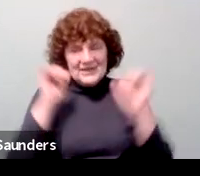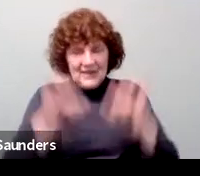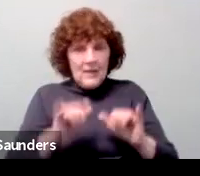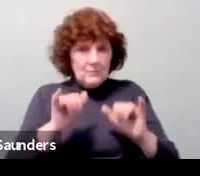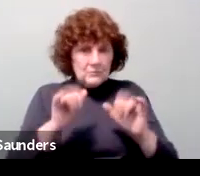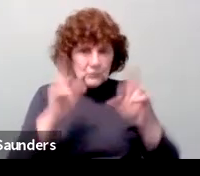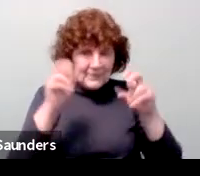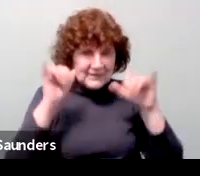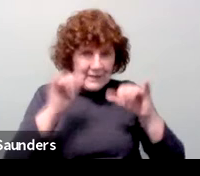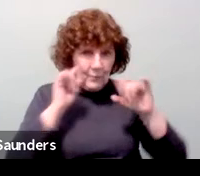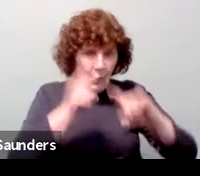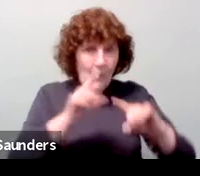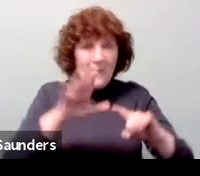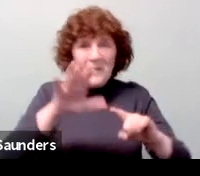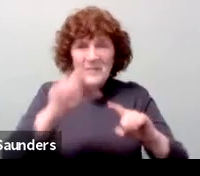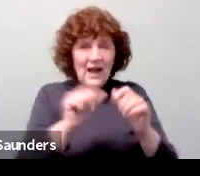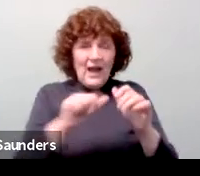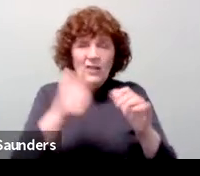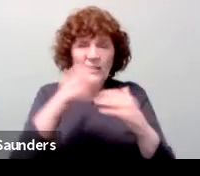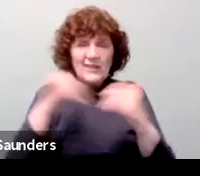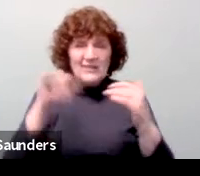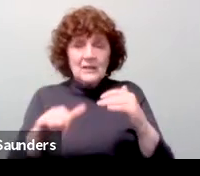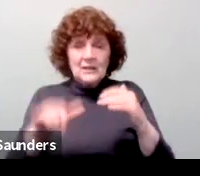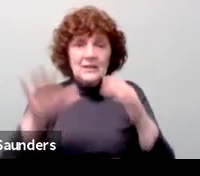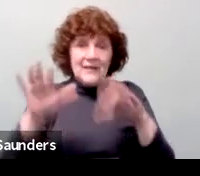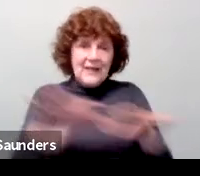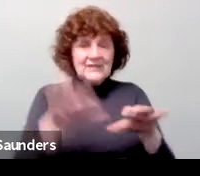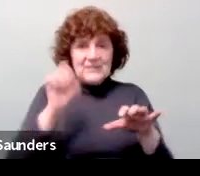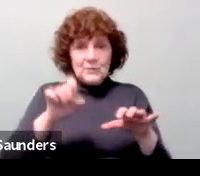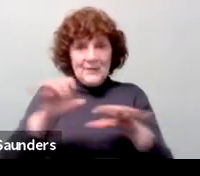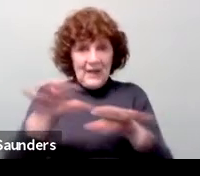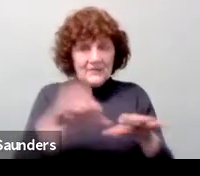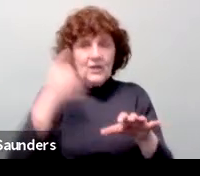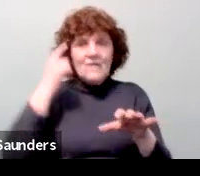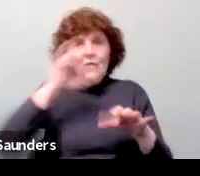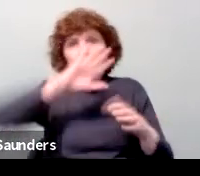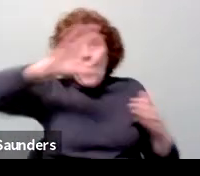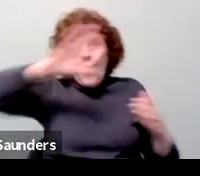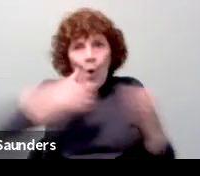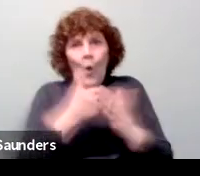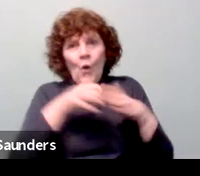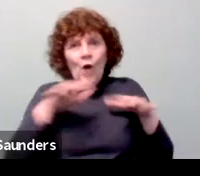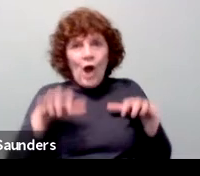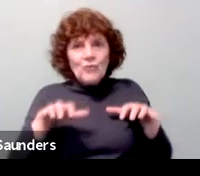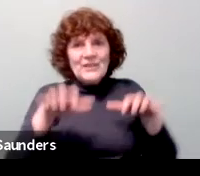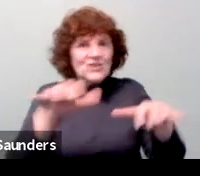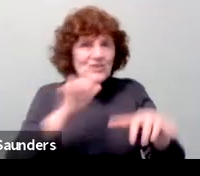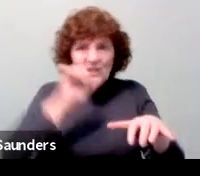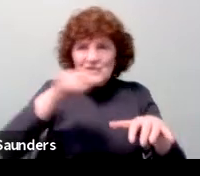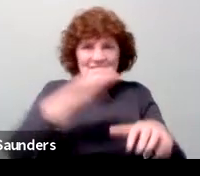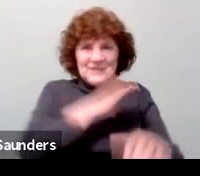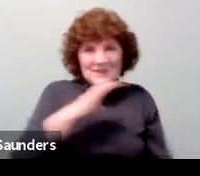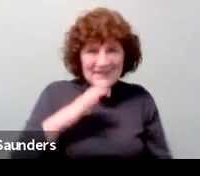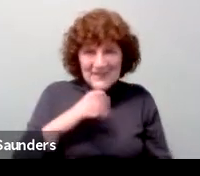labor, but that beyond that, the activity needs to be the activity of an entire congregation, and that you need to be engaging